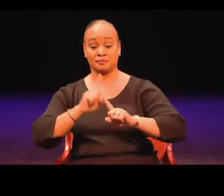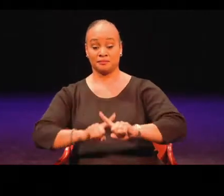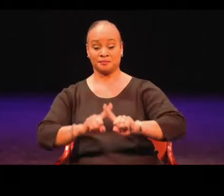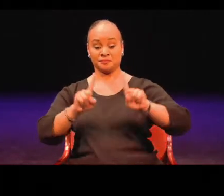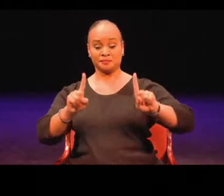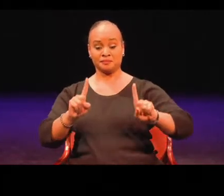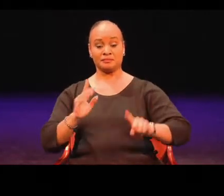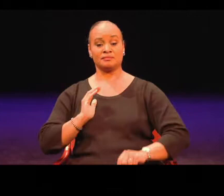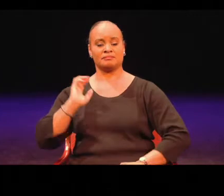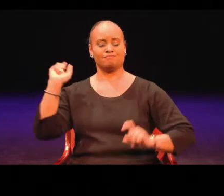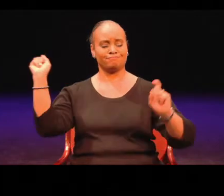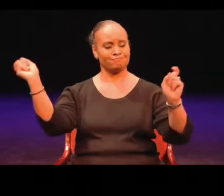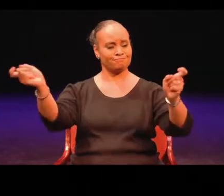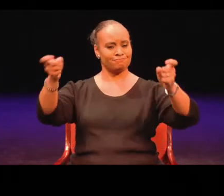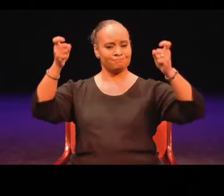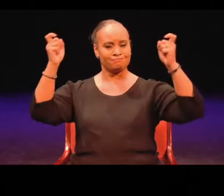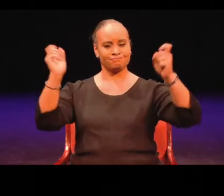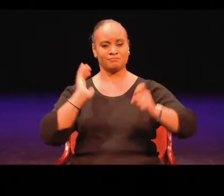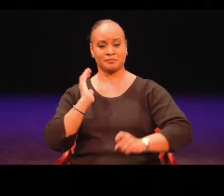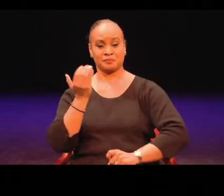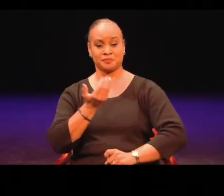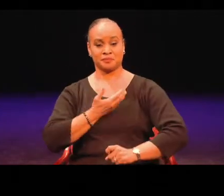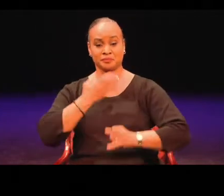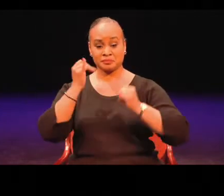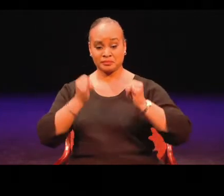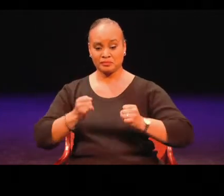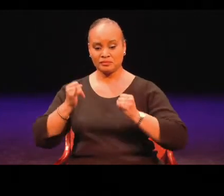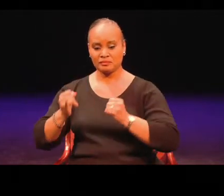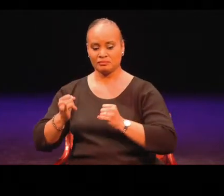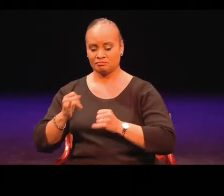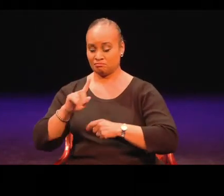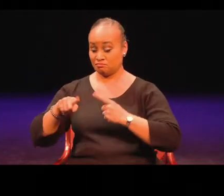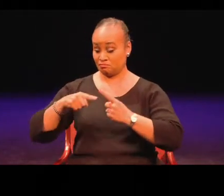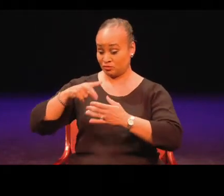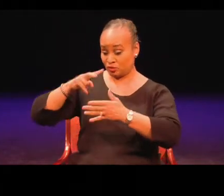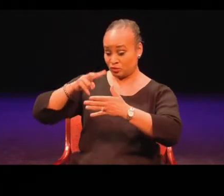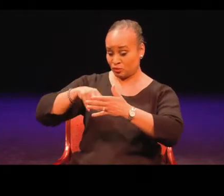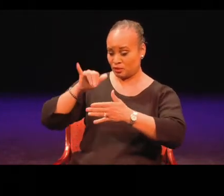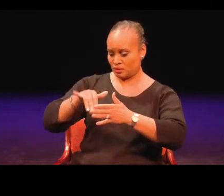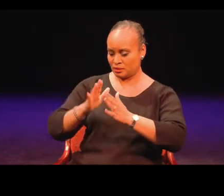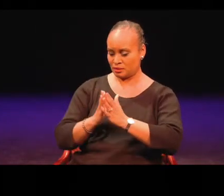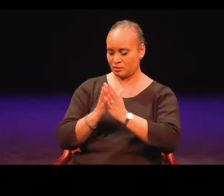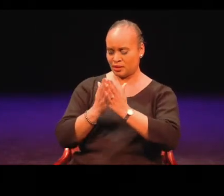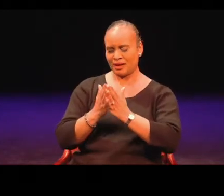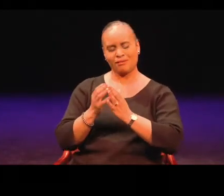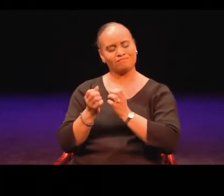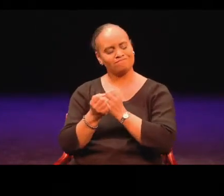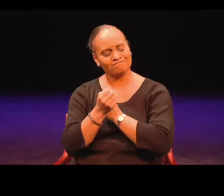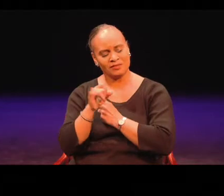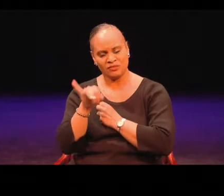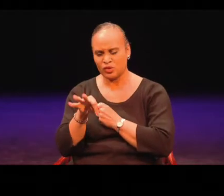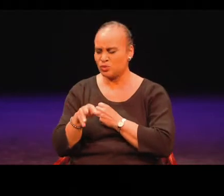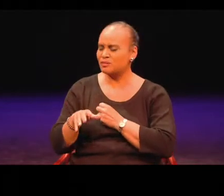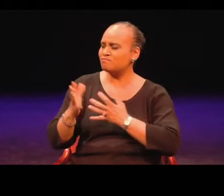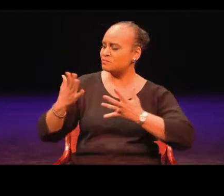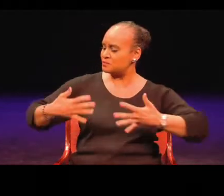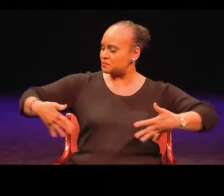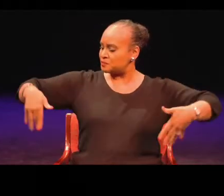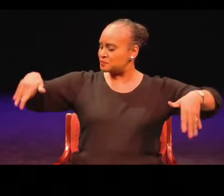book, I would love it if you would stretch your wings with him and discover how it